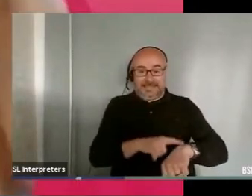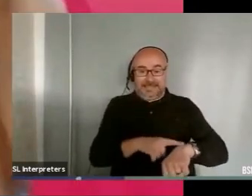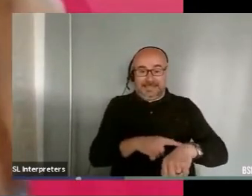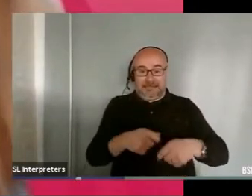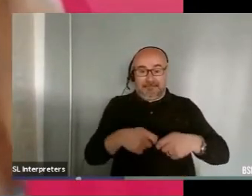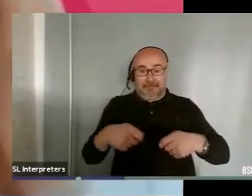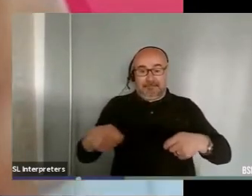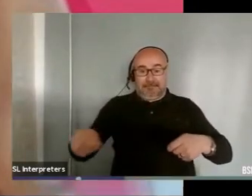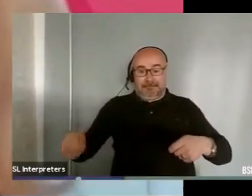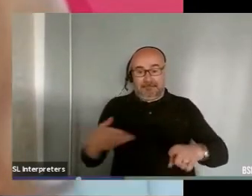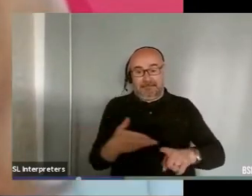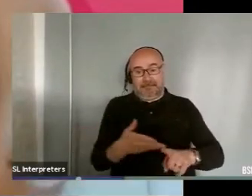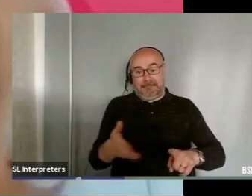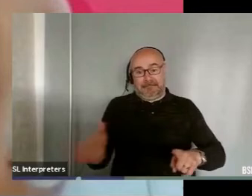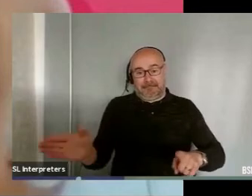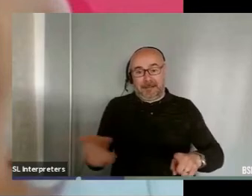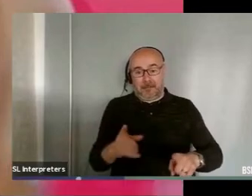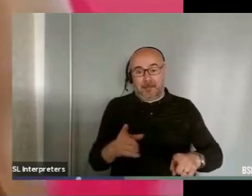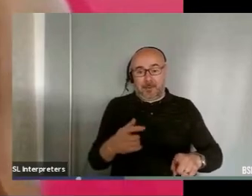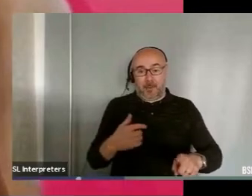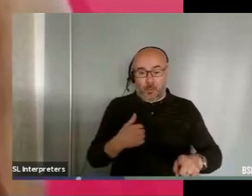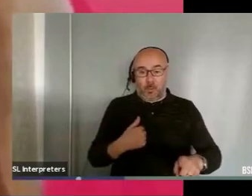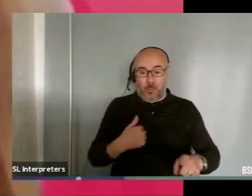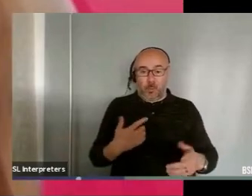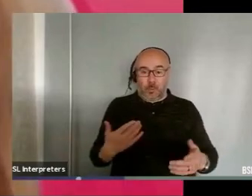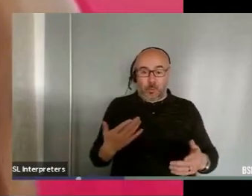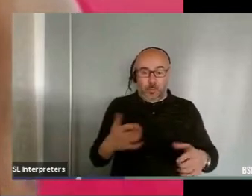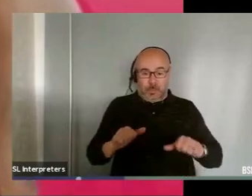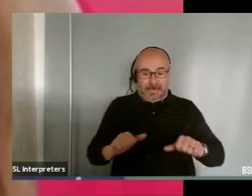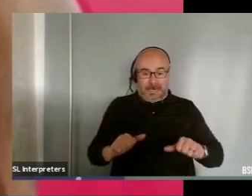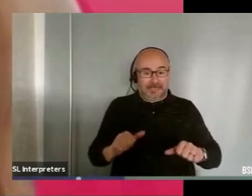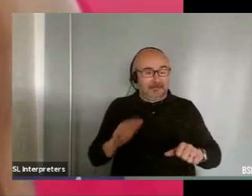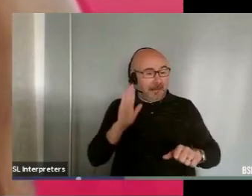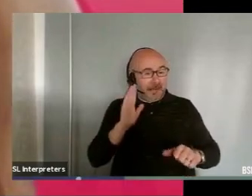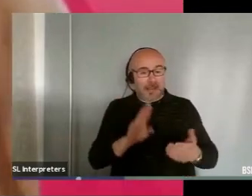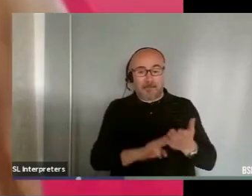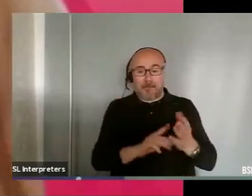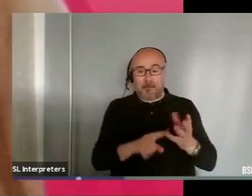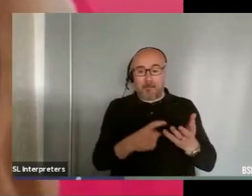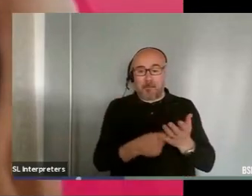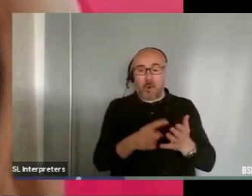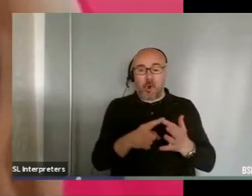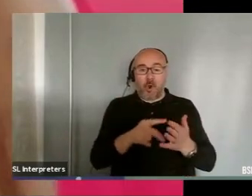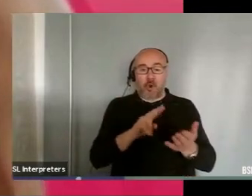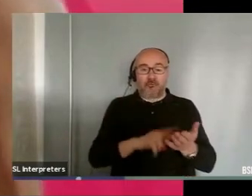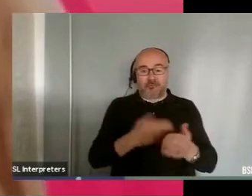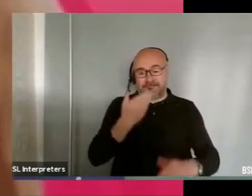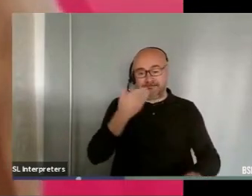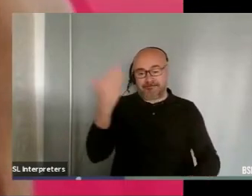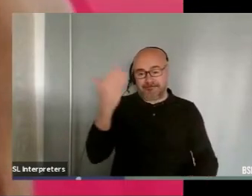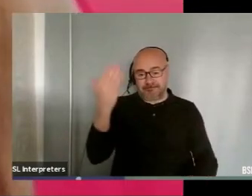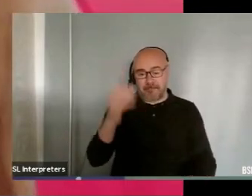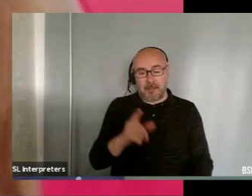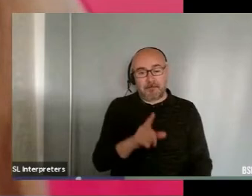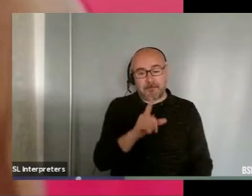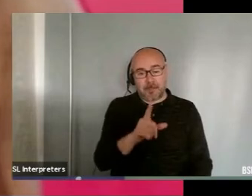with us, but it's so interesting. I suspect there's a huge amount to talk about. But there was something in the chat line, Henry, and I'd be